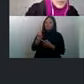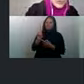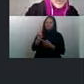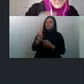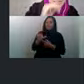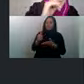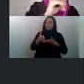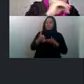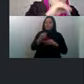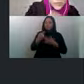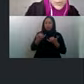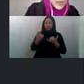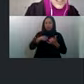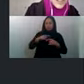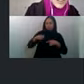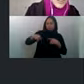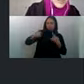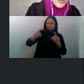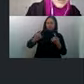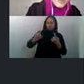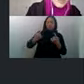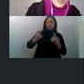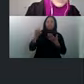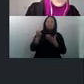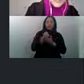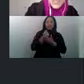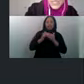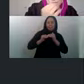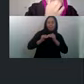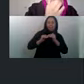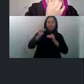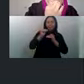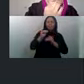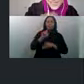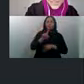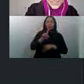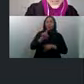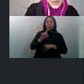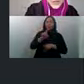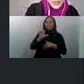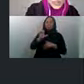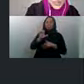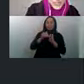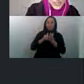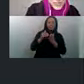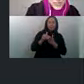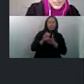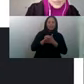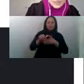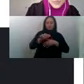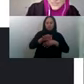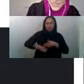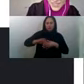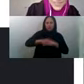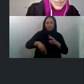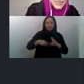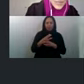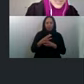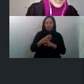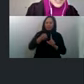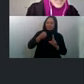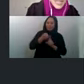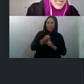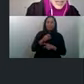million worldwide for 11,000 campaigns impacting 137 countries, and